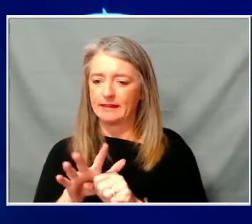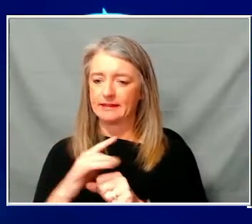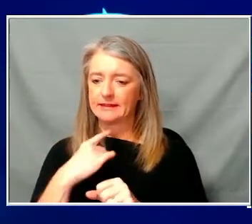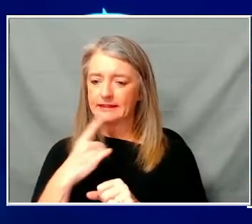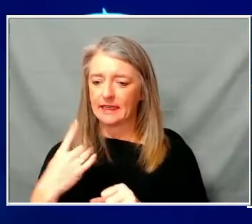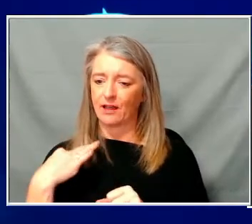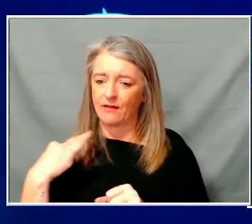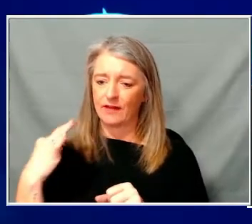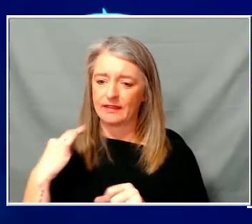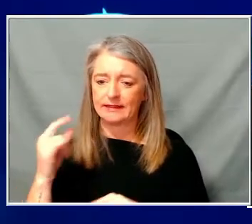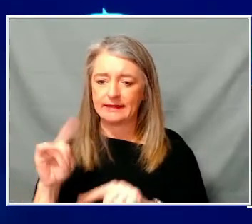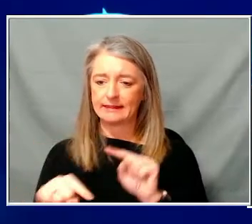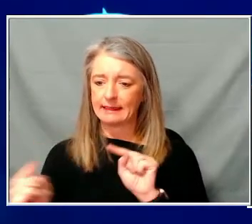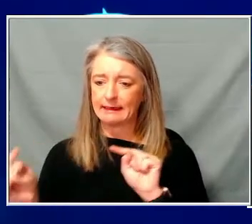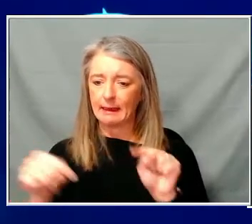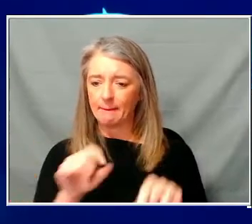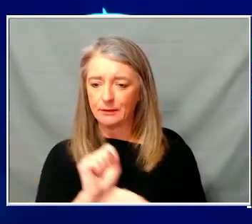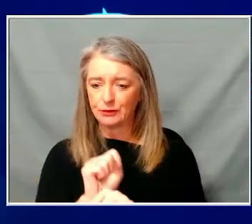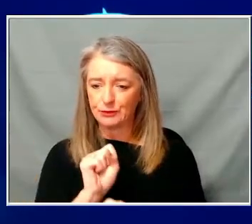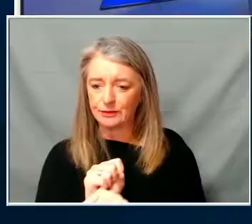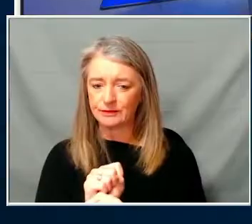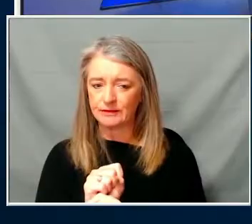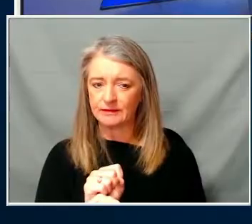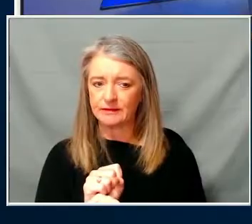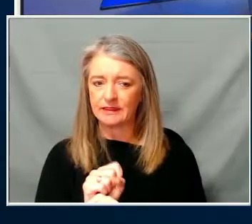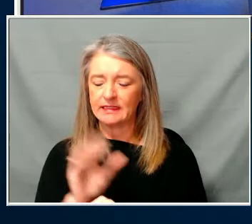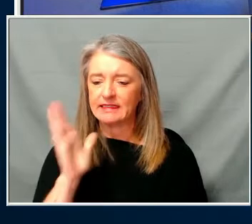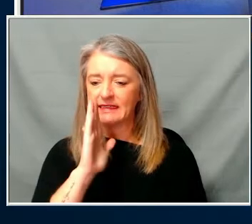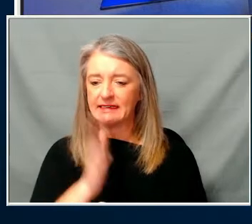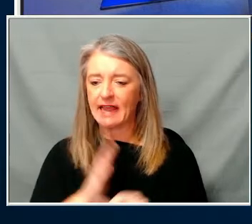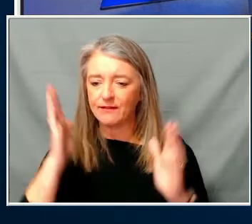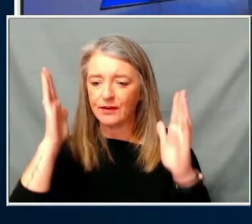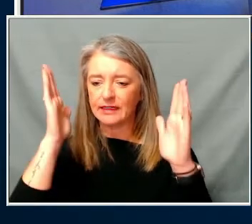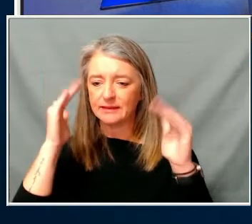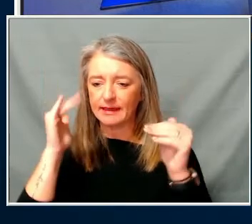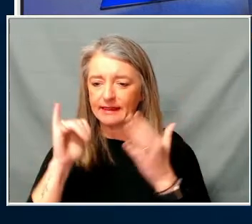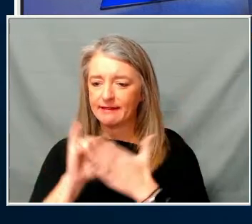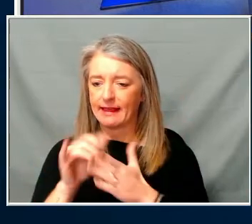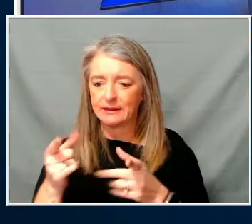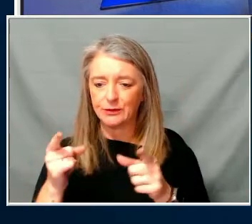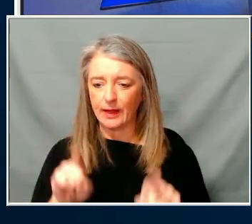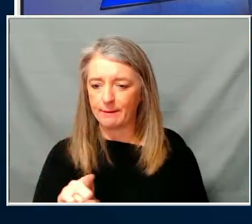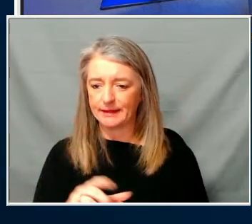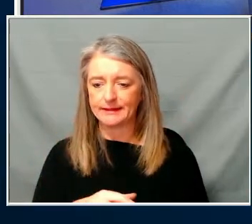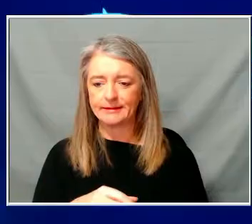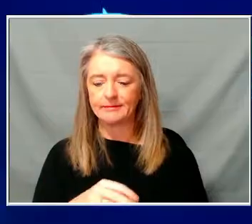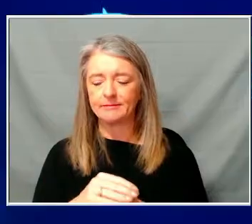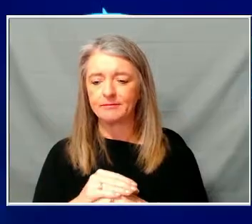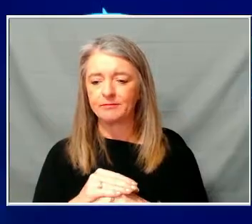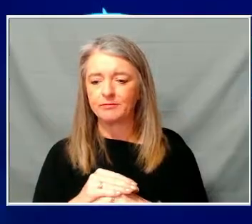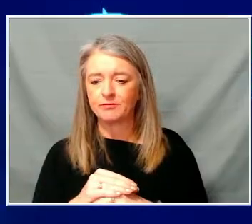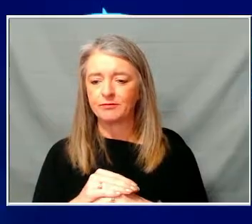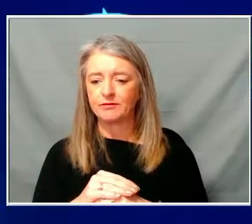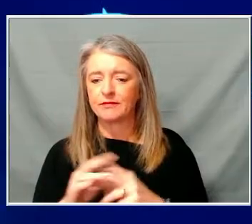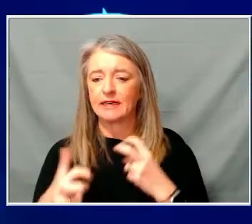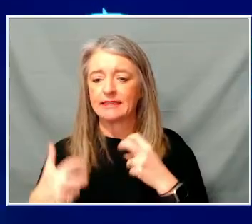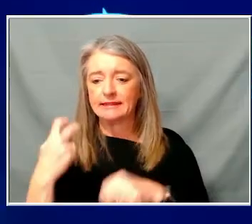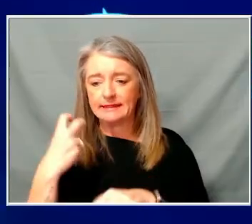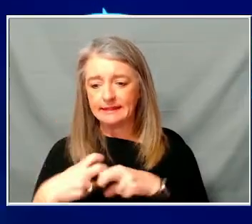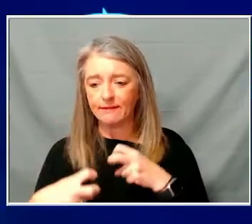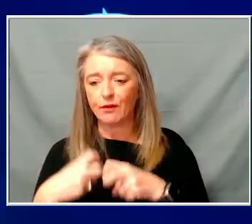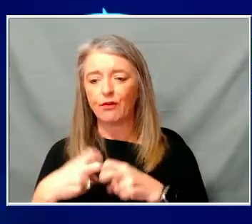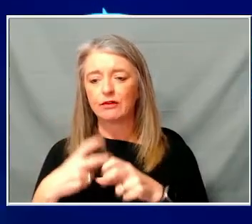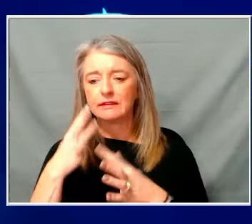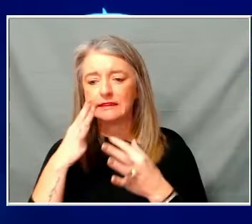volunteers that they cannot come to work. Something you didn't ever expect to do. Never would have expected that. So it was a difficult decision,